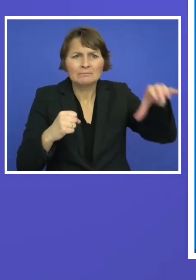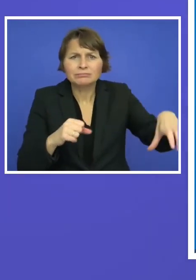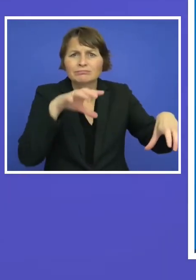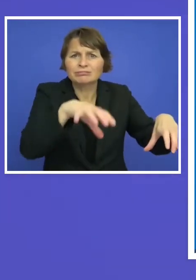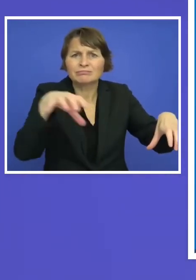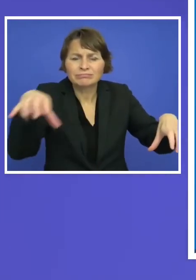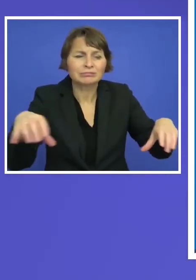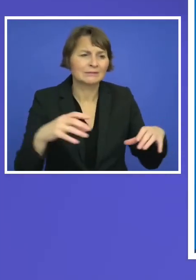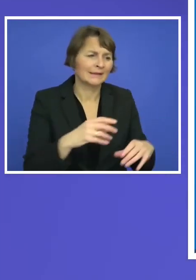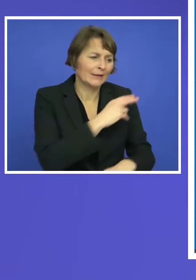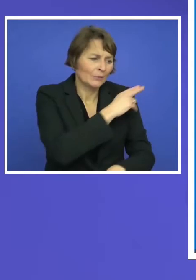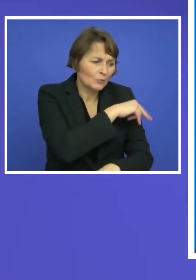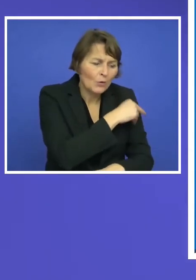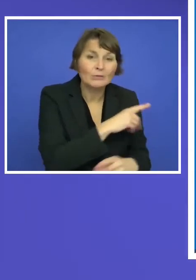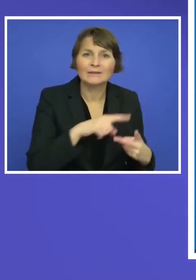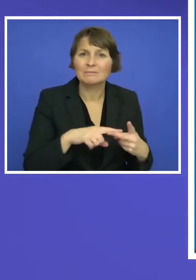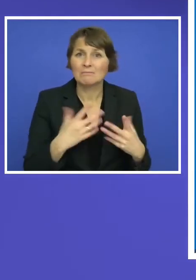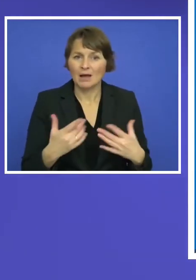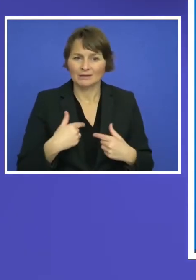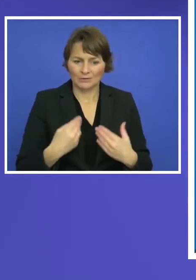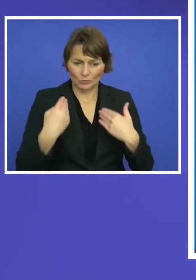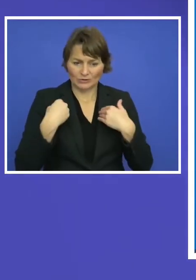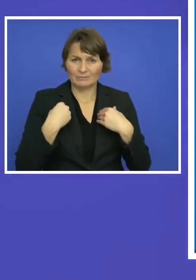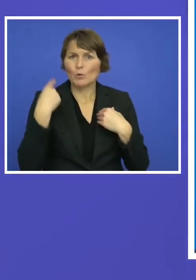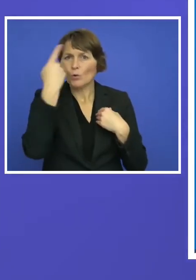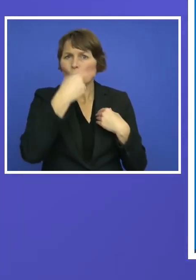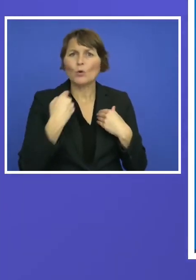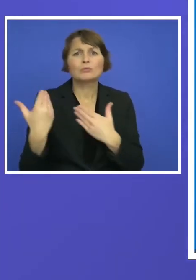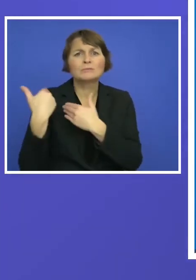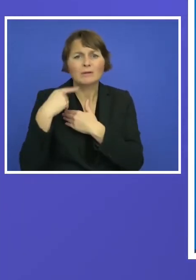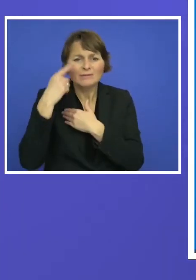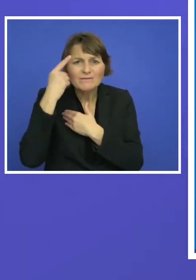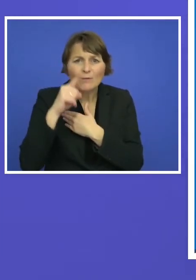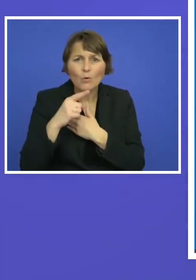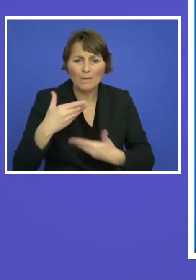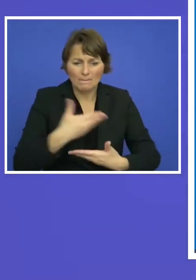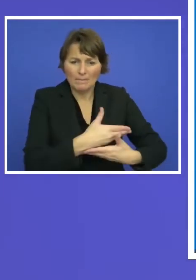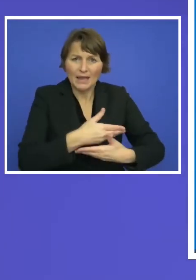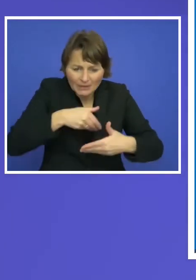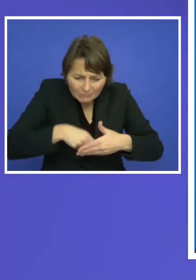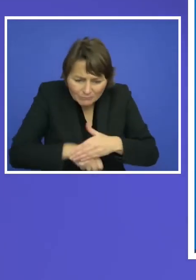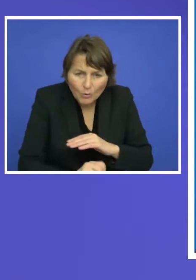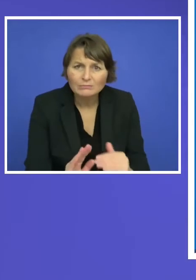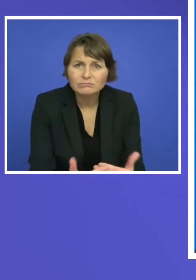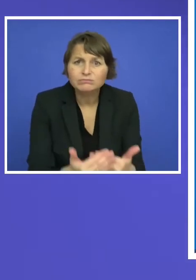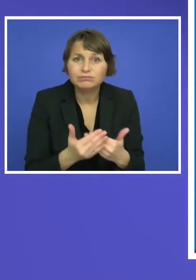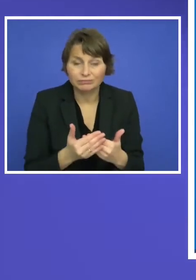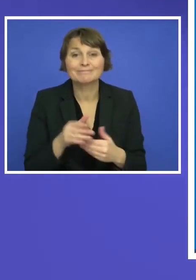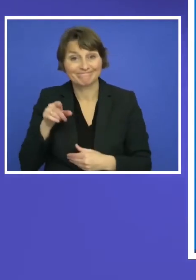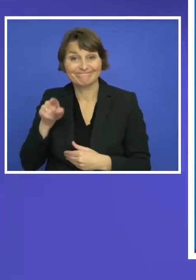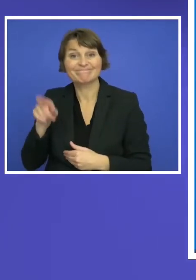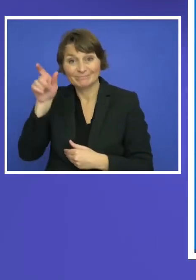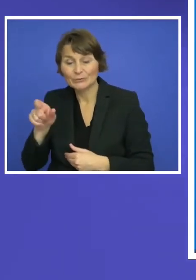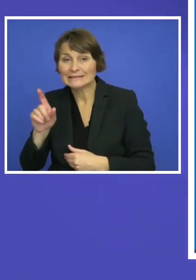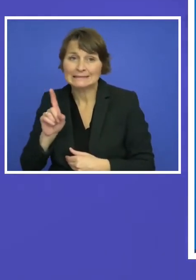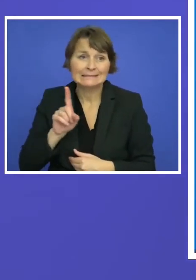care of pregnancies during this time. But they also express